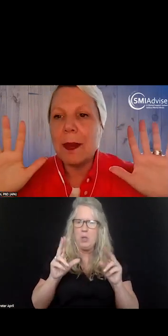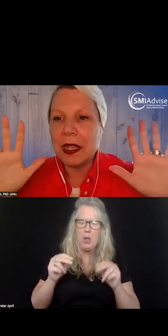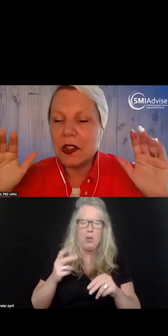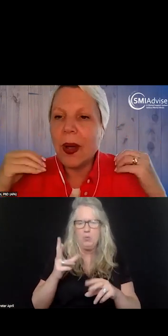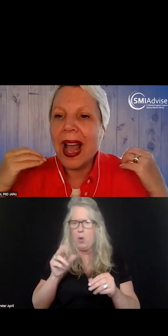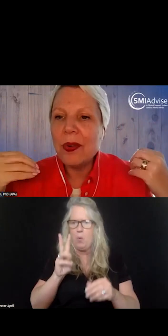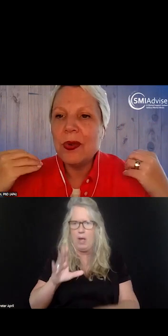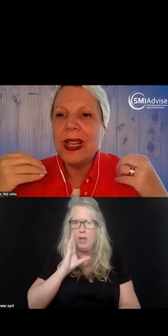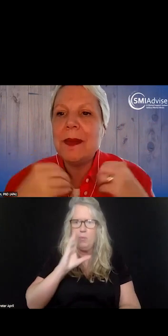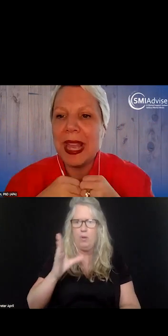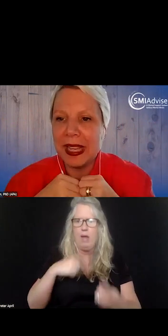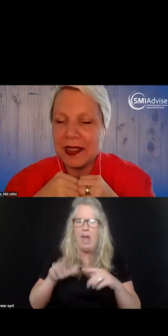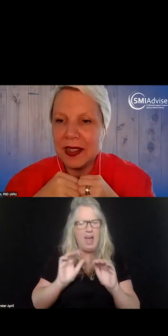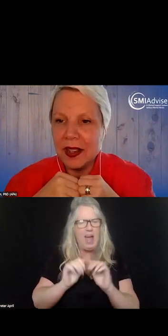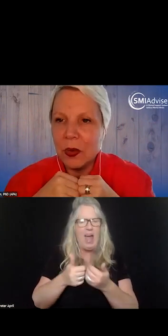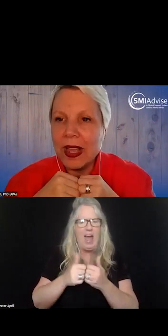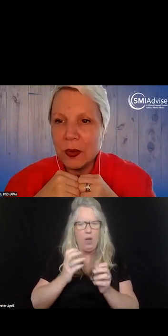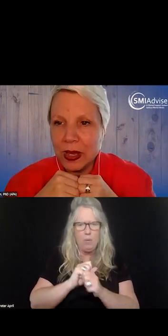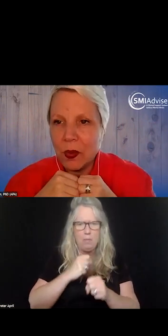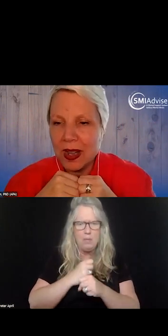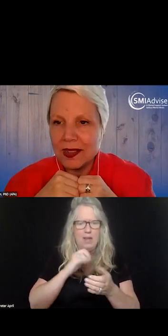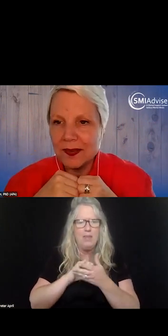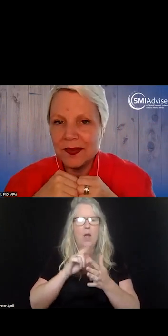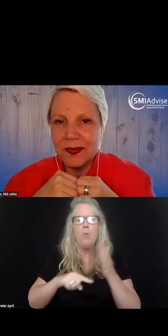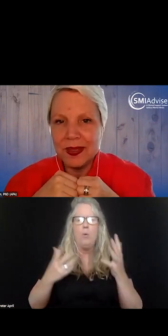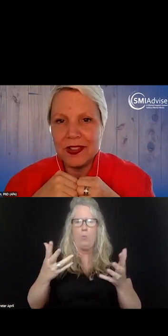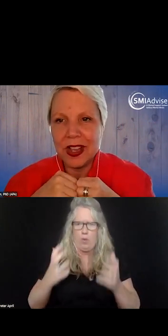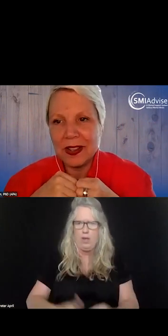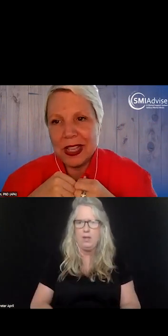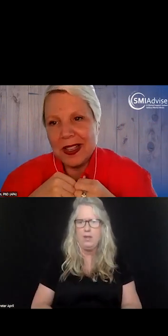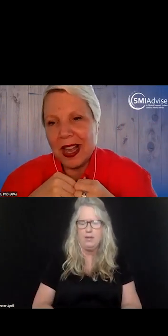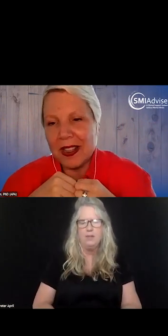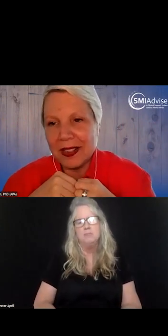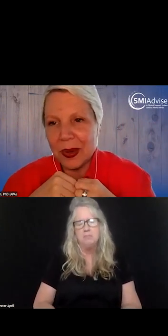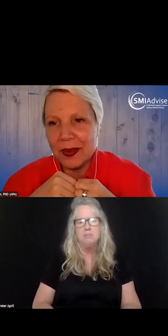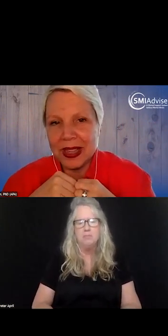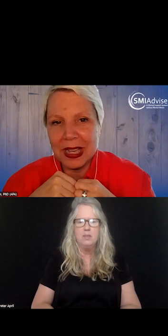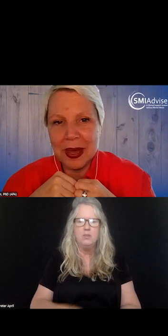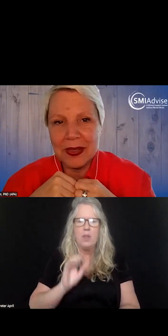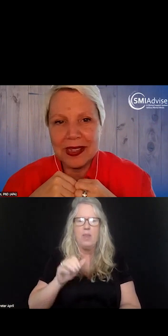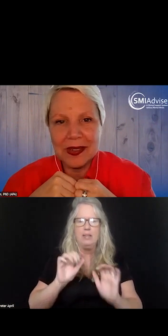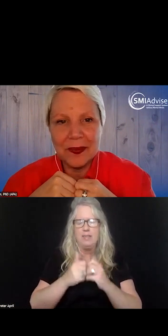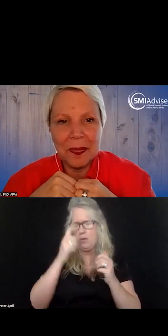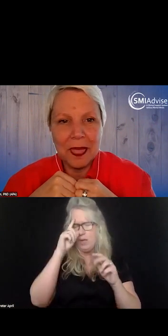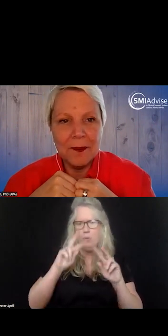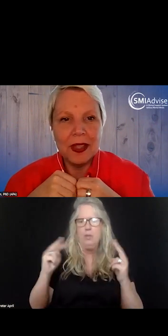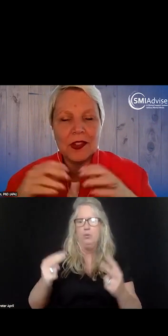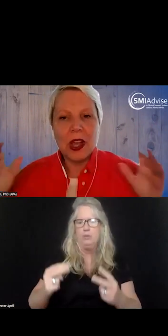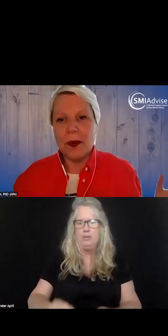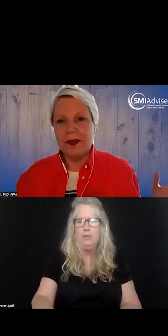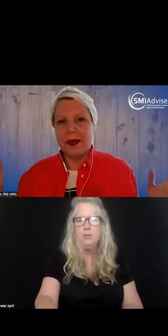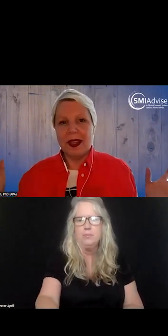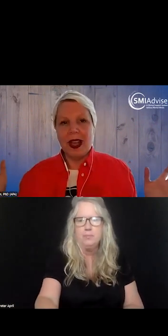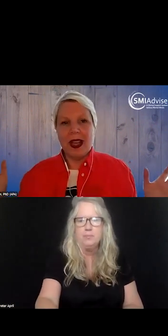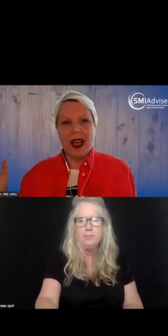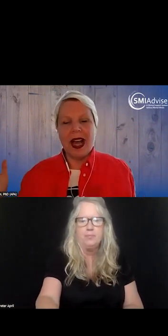it's coming. So how do we make it the way that we want is kind of I think the way that we think about this.